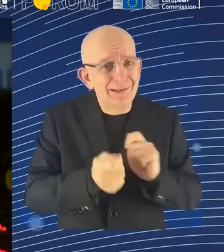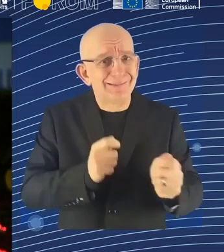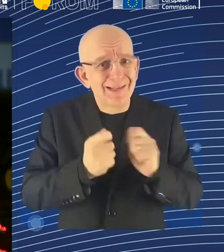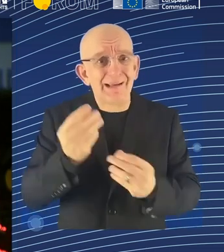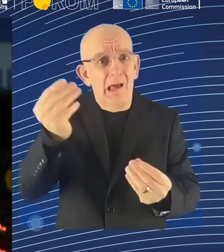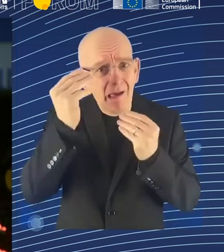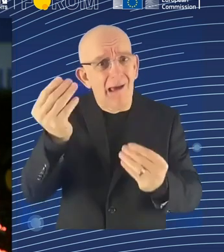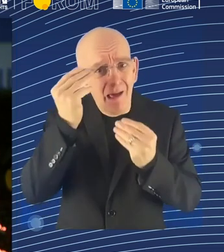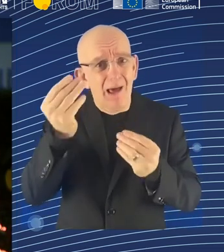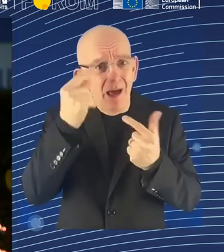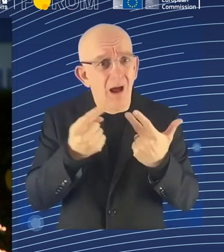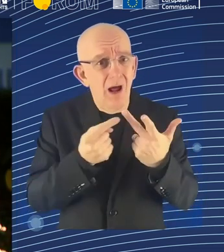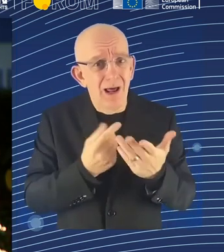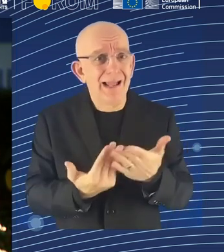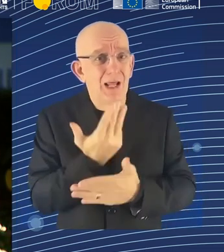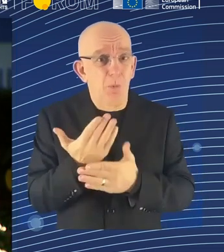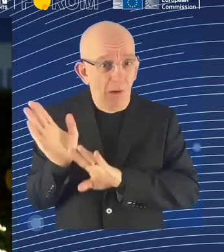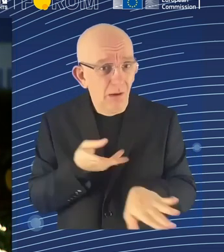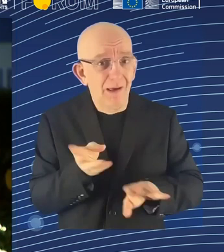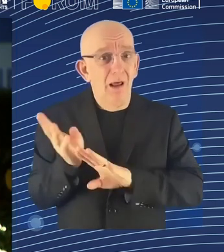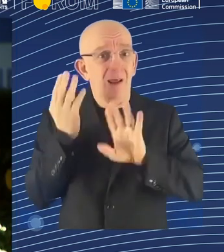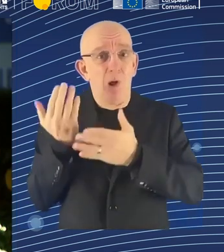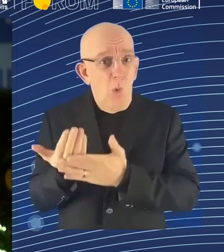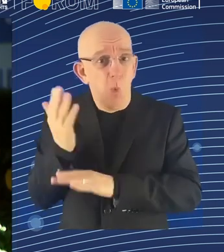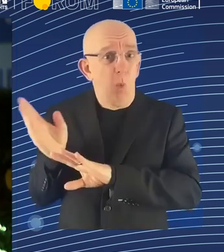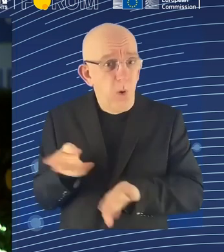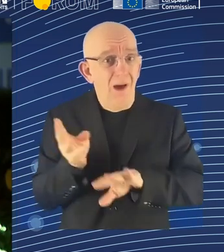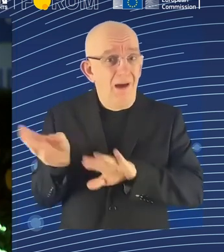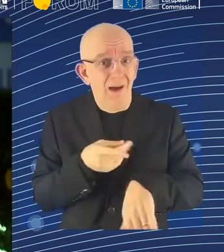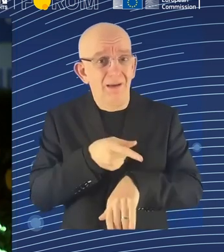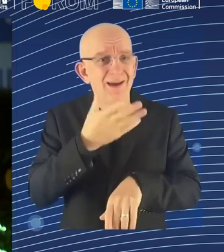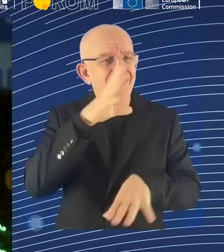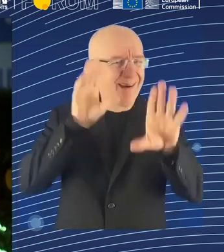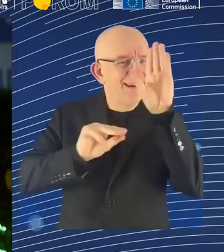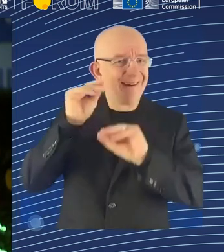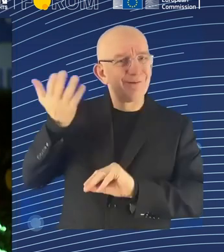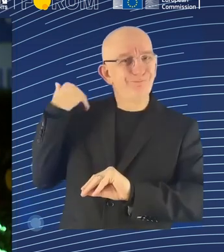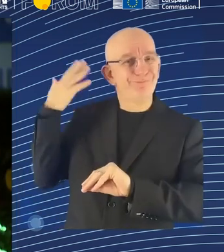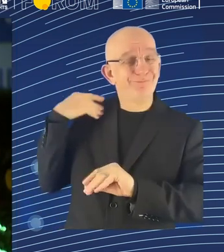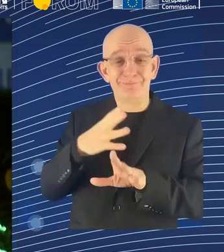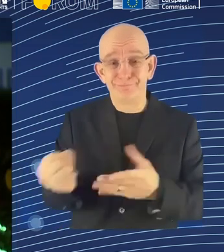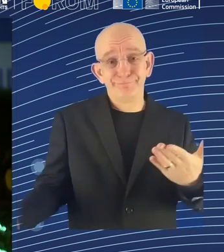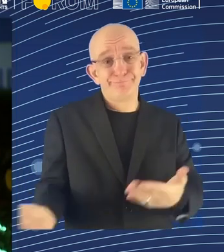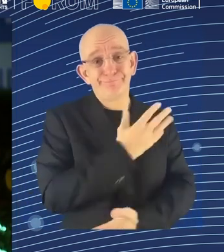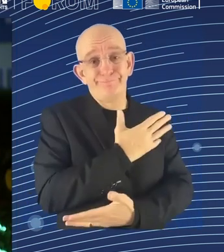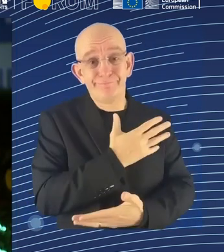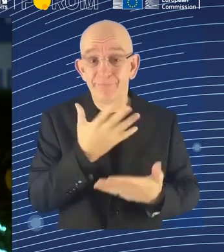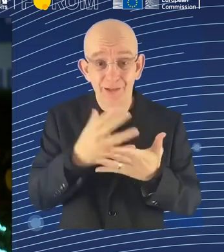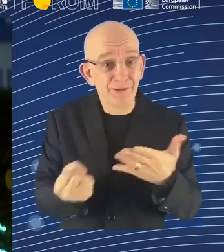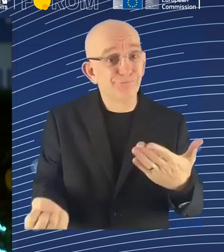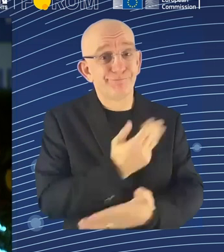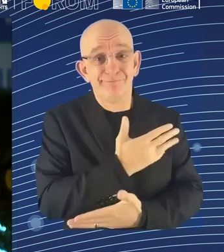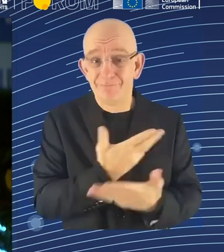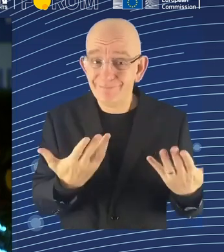and we must not underestimate them. You know, we're talking about AI now, but these changes have